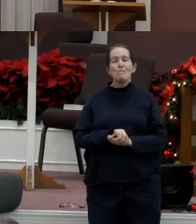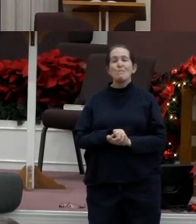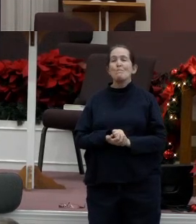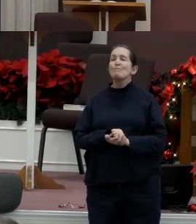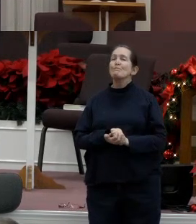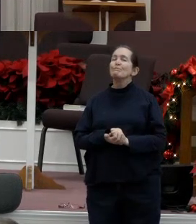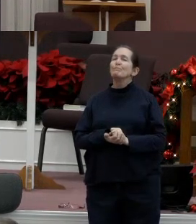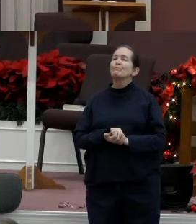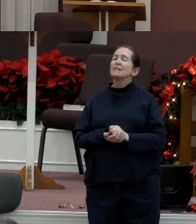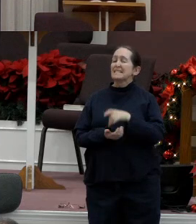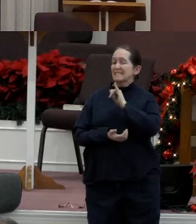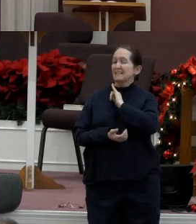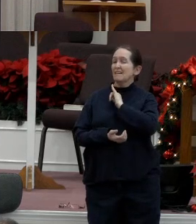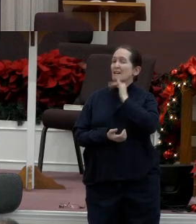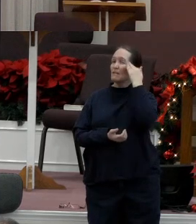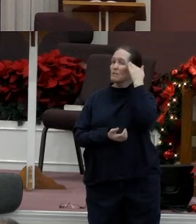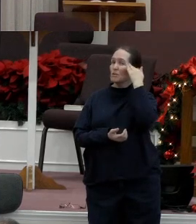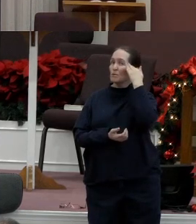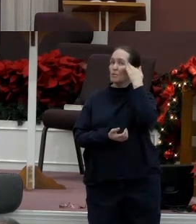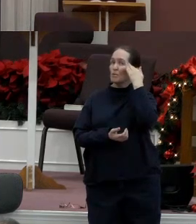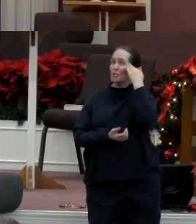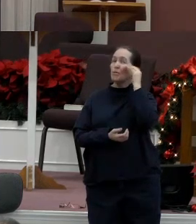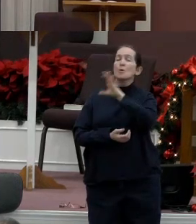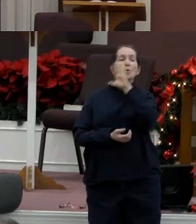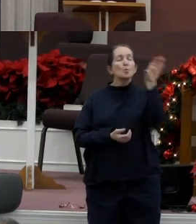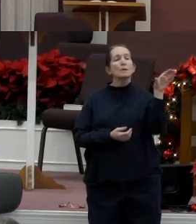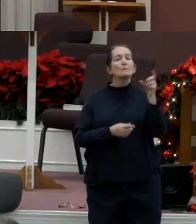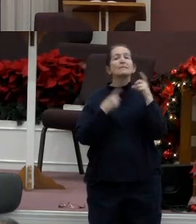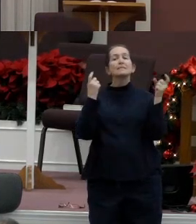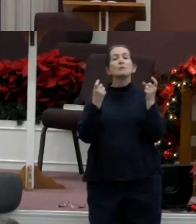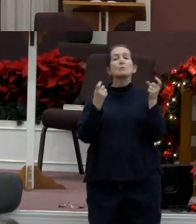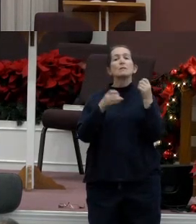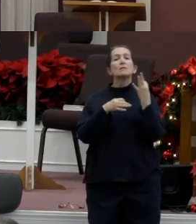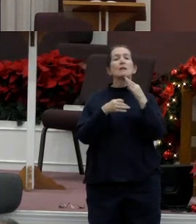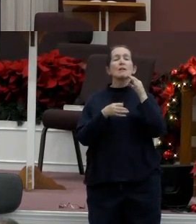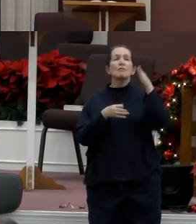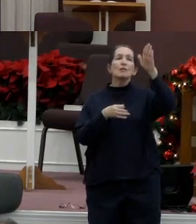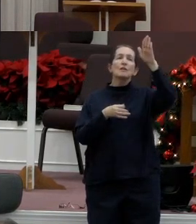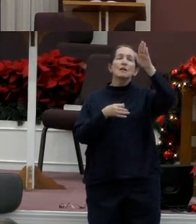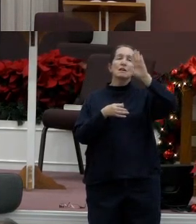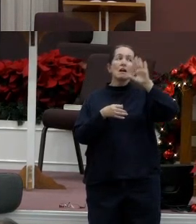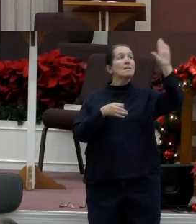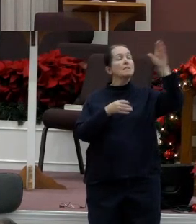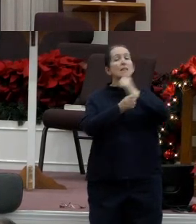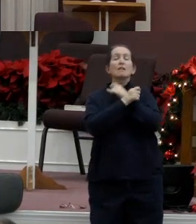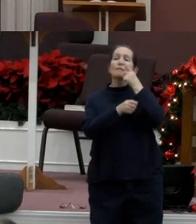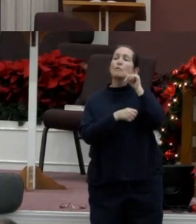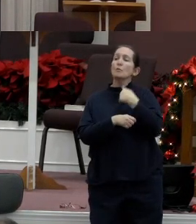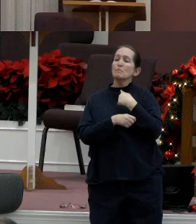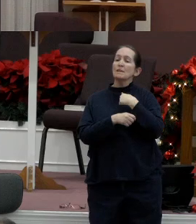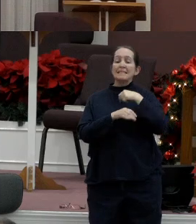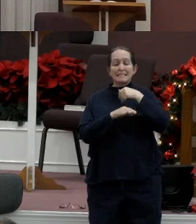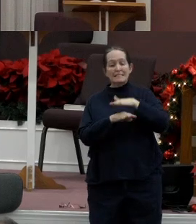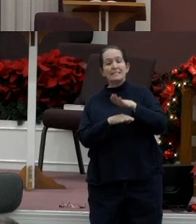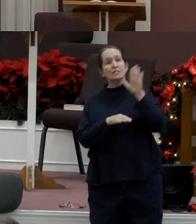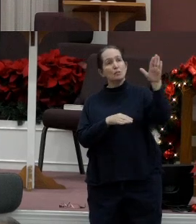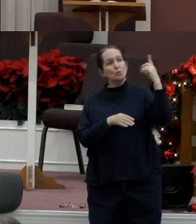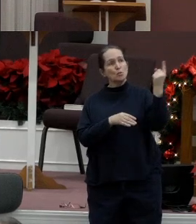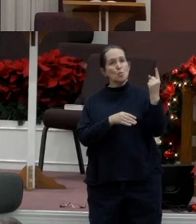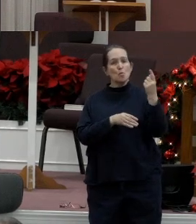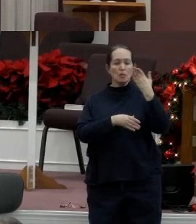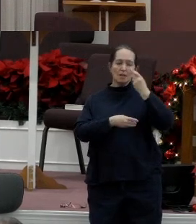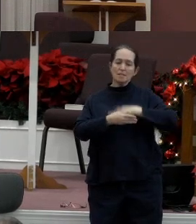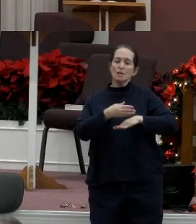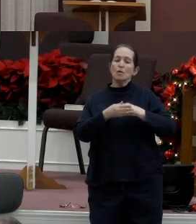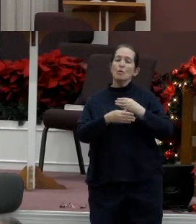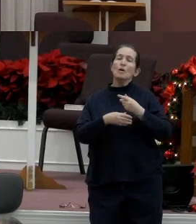You see, I know that Christmas is the celebration of God's love for me in sending His only Son,